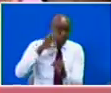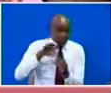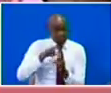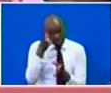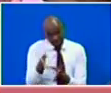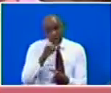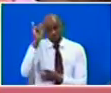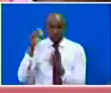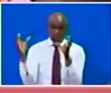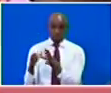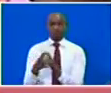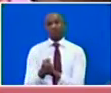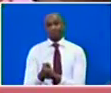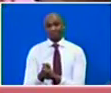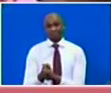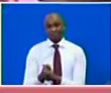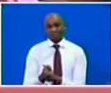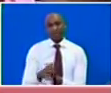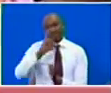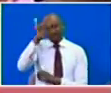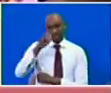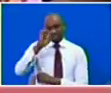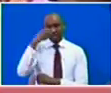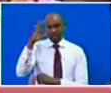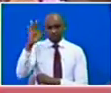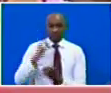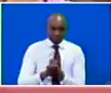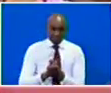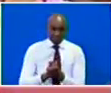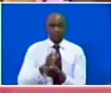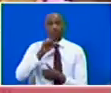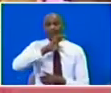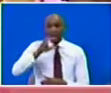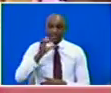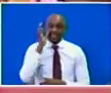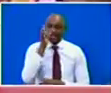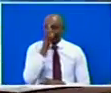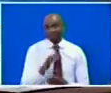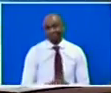in Jubilee to the last man. Jeff Kirui, KTN News, from the county of Nyeri.